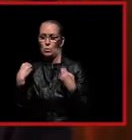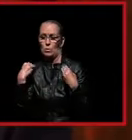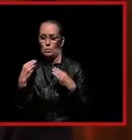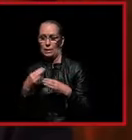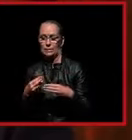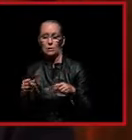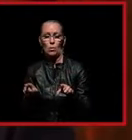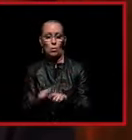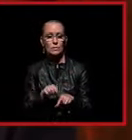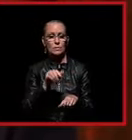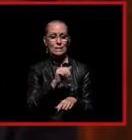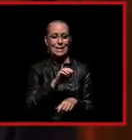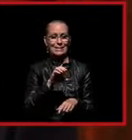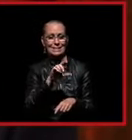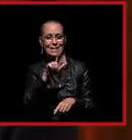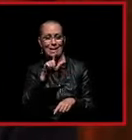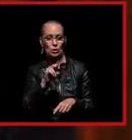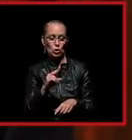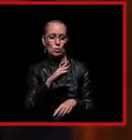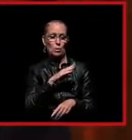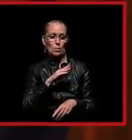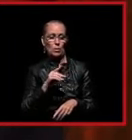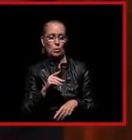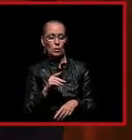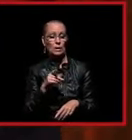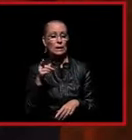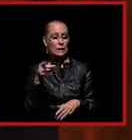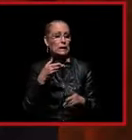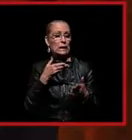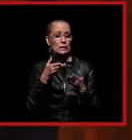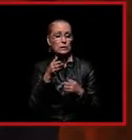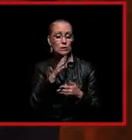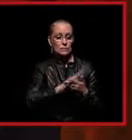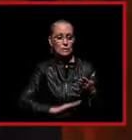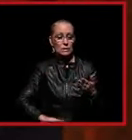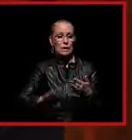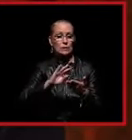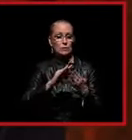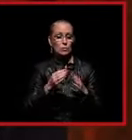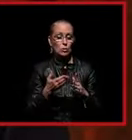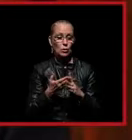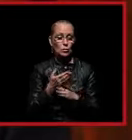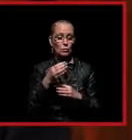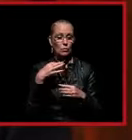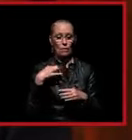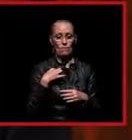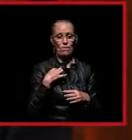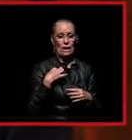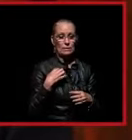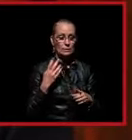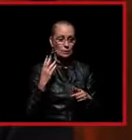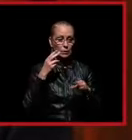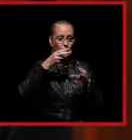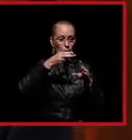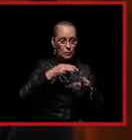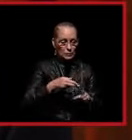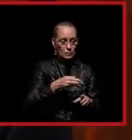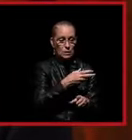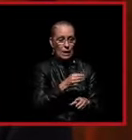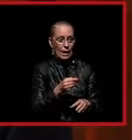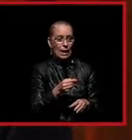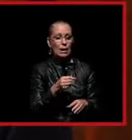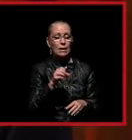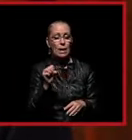ACLU Board. Mark serves our college community through his volunteer participation on the STCC Alumni